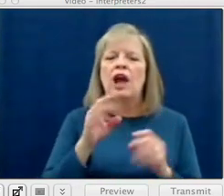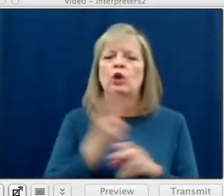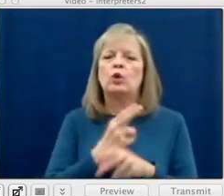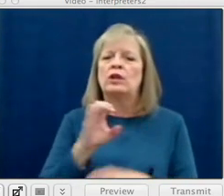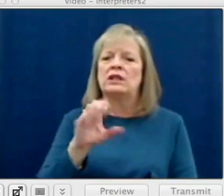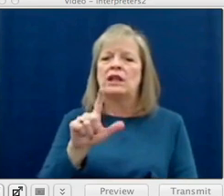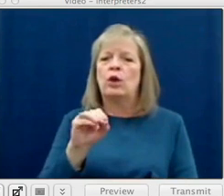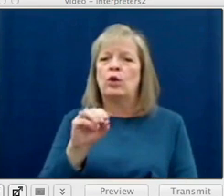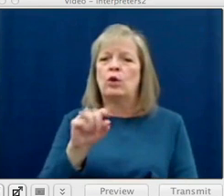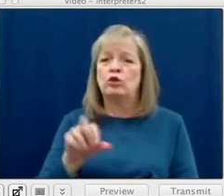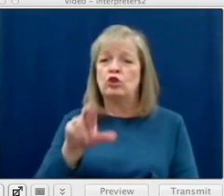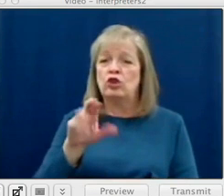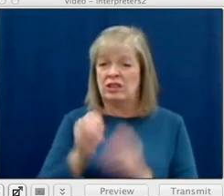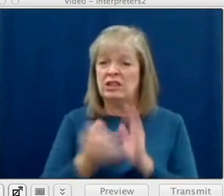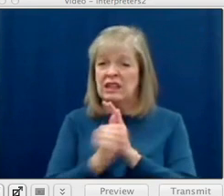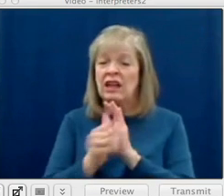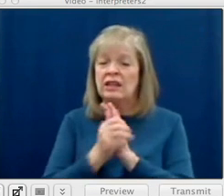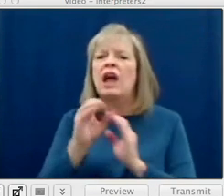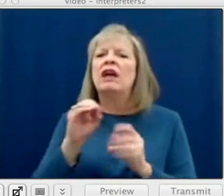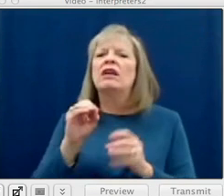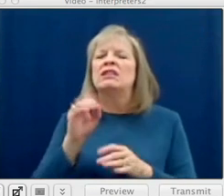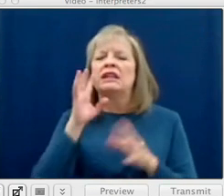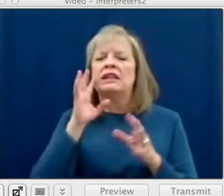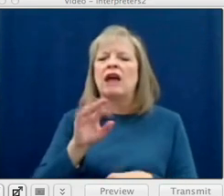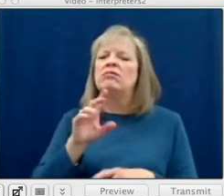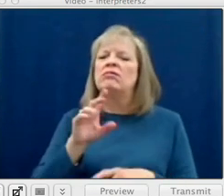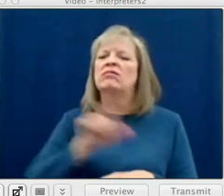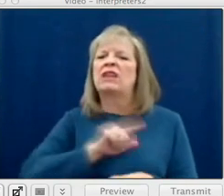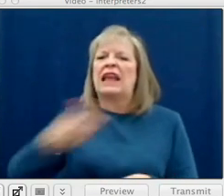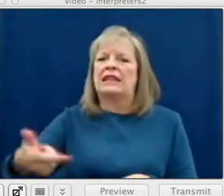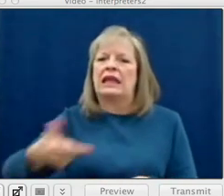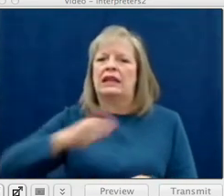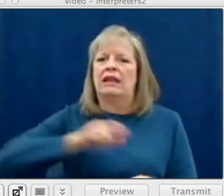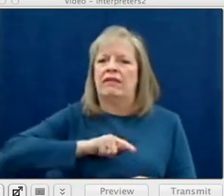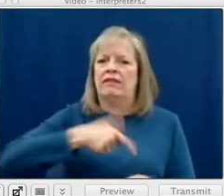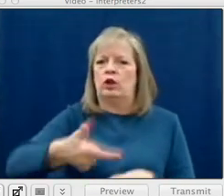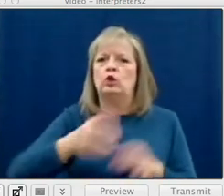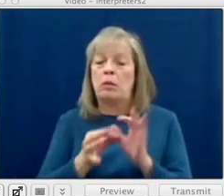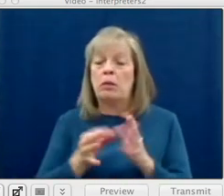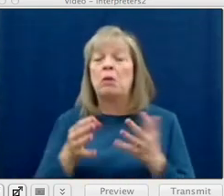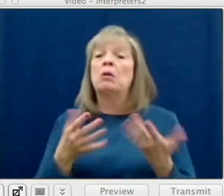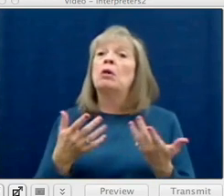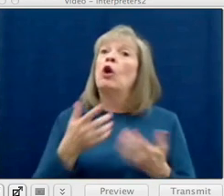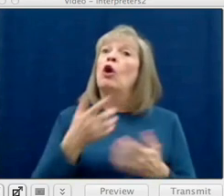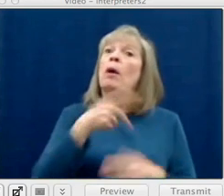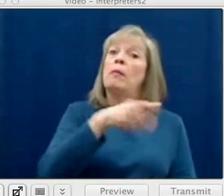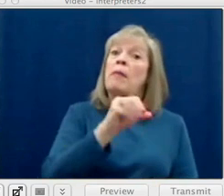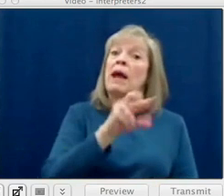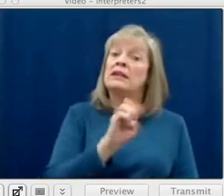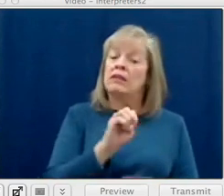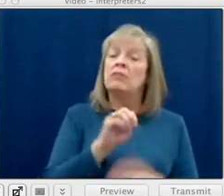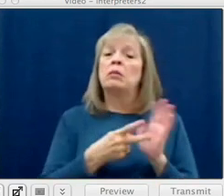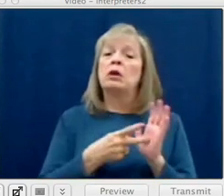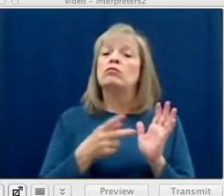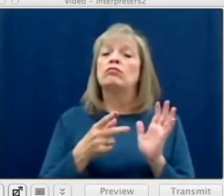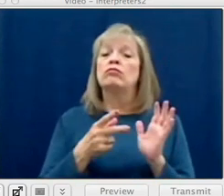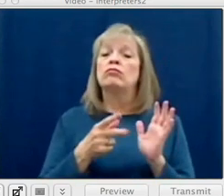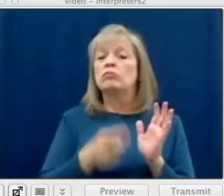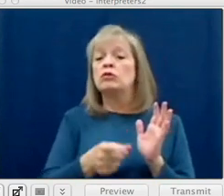consecutive interpreting. What is the positive consequence of doing that? The deaf student is able to maintain his current position and train of